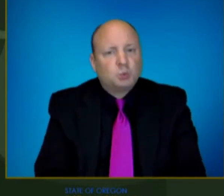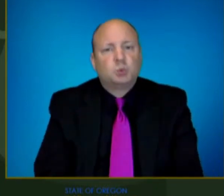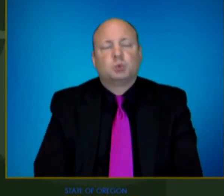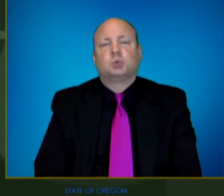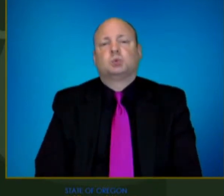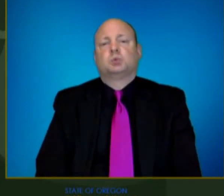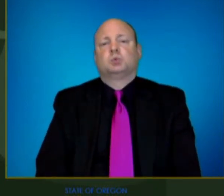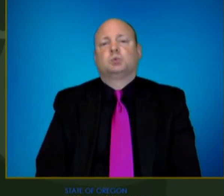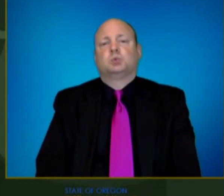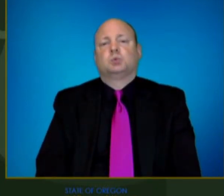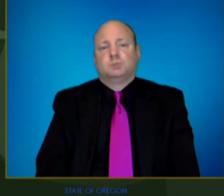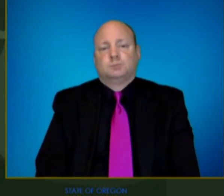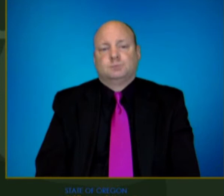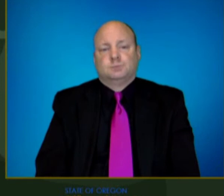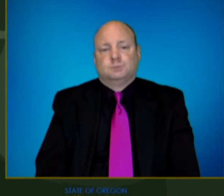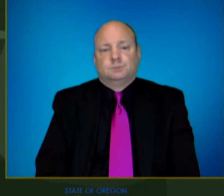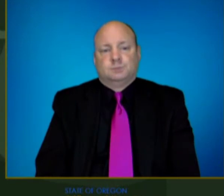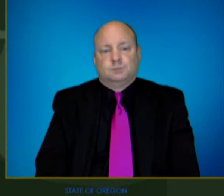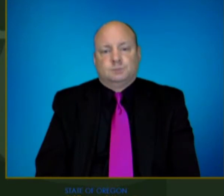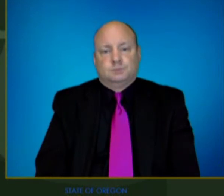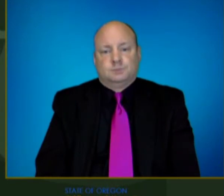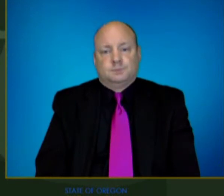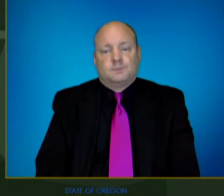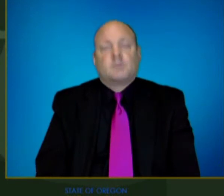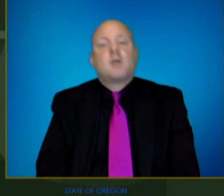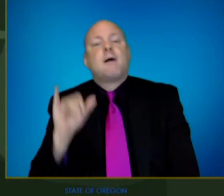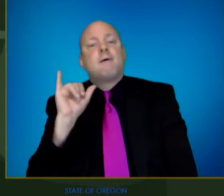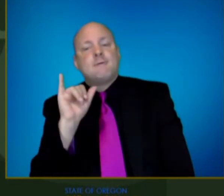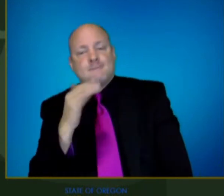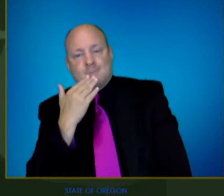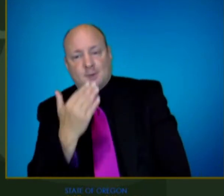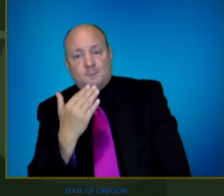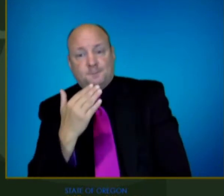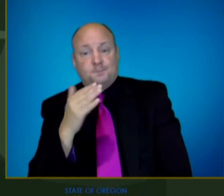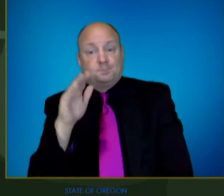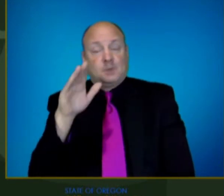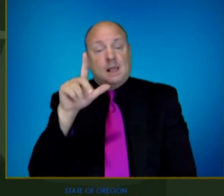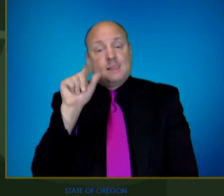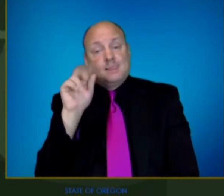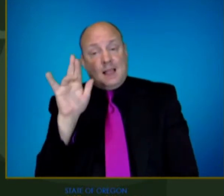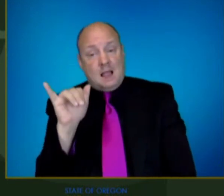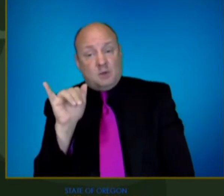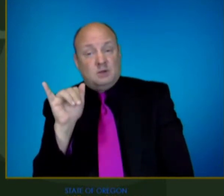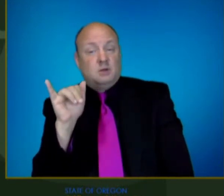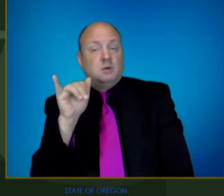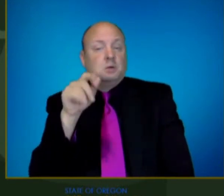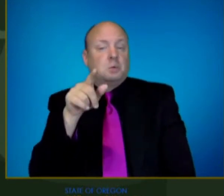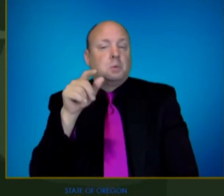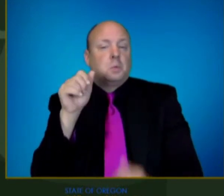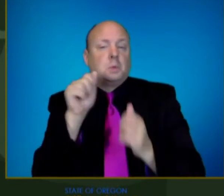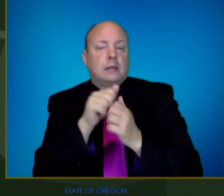Thank you, Simon. We'll go next to Gary Warner with EO Media. Go ahead, Gary.